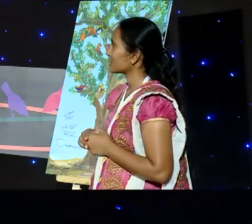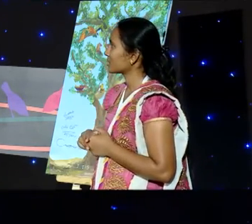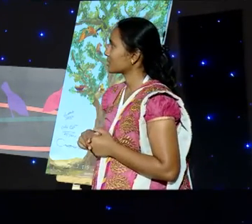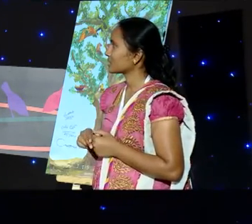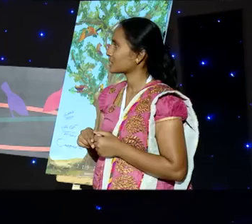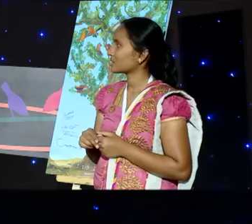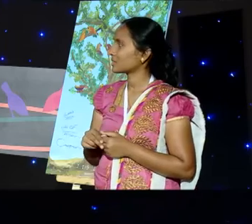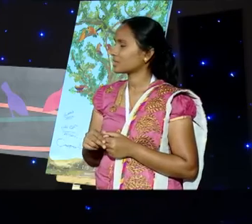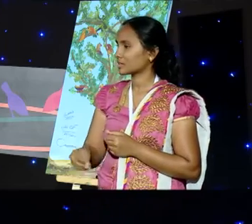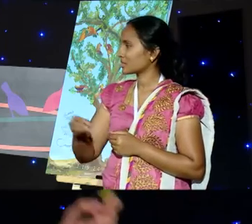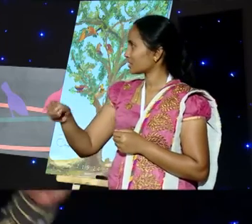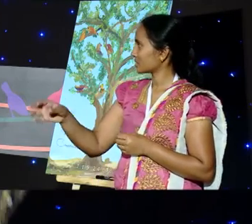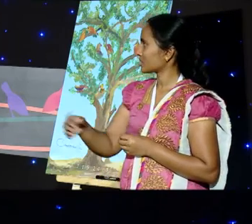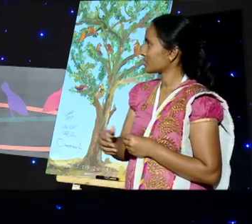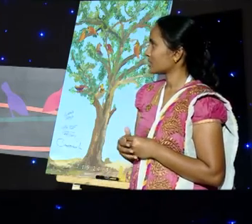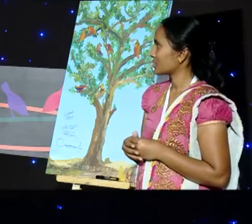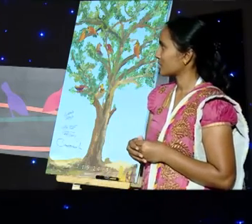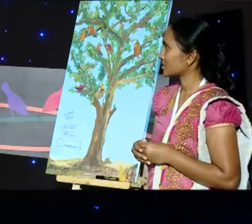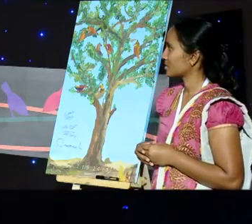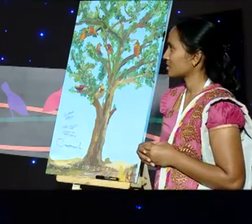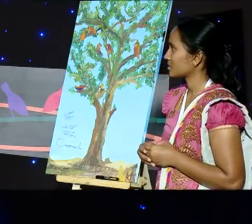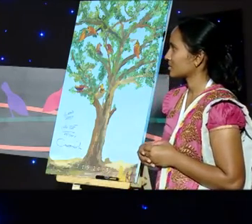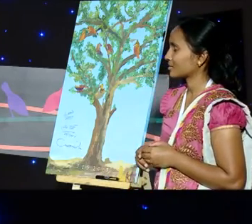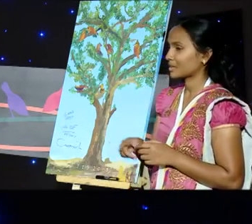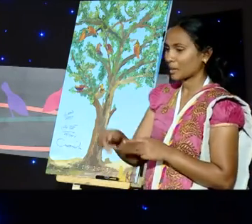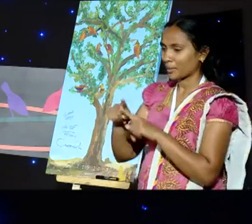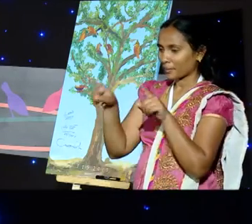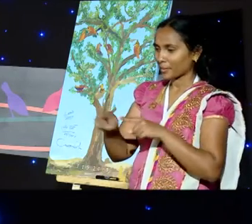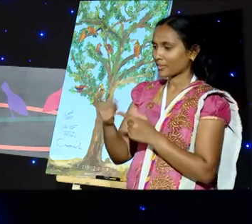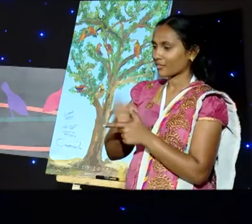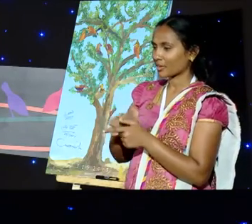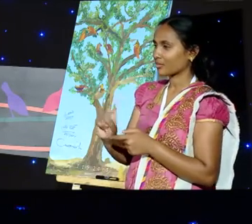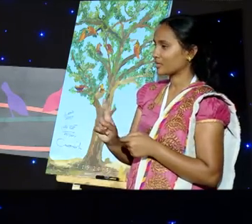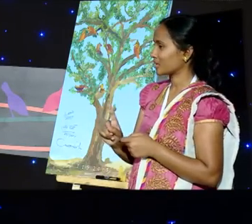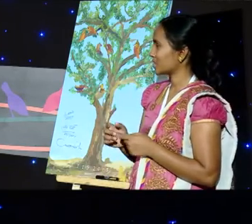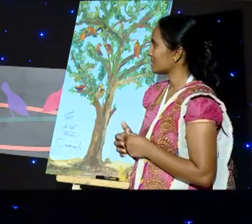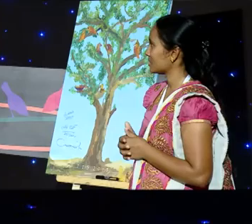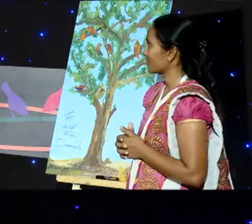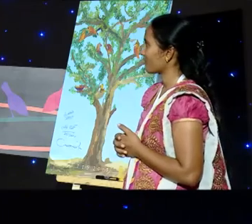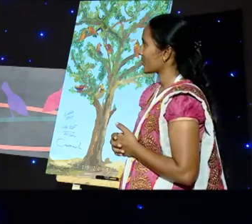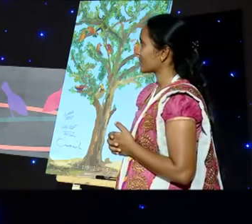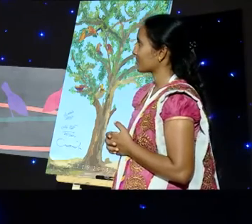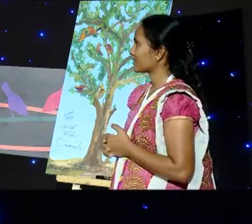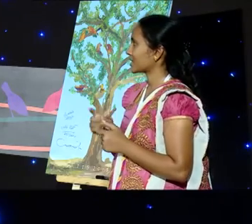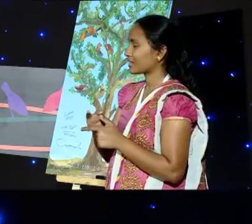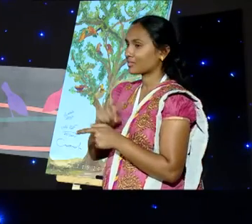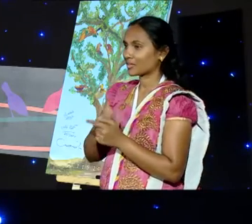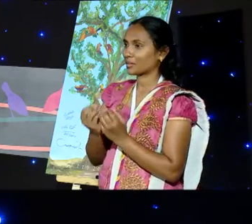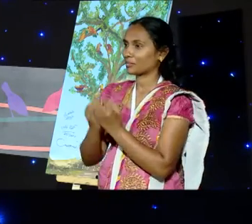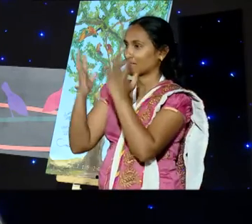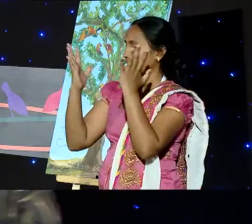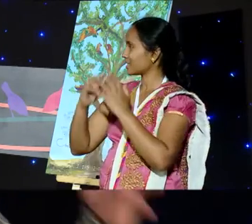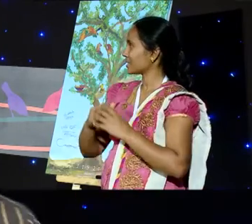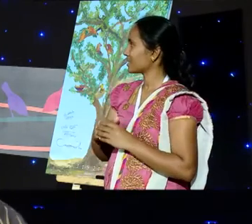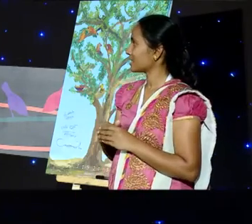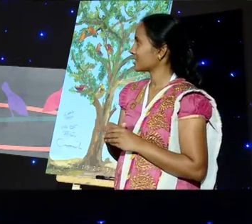paper. It says, where does the piece of paper come from? And someone says, oh, it comes from a tree. What